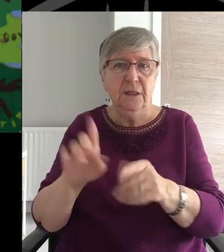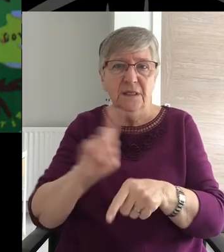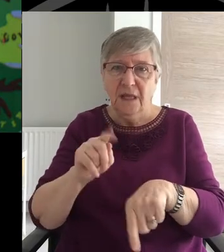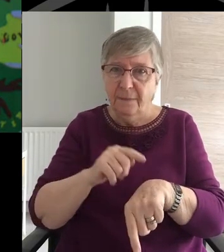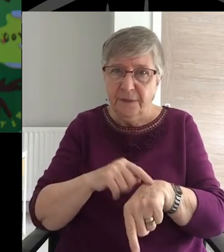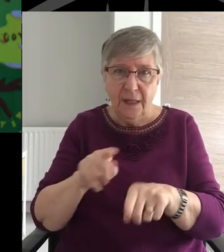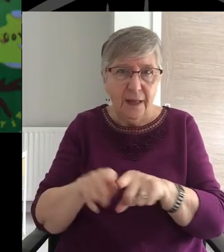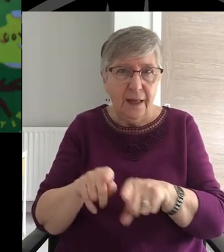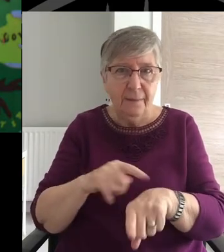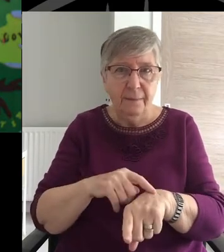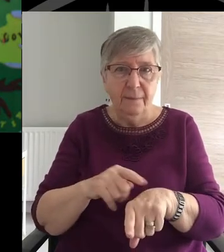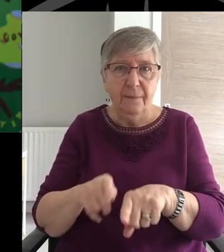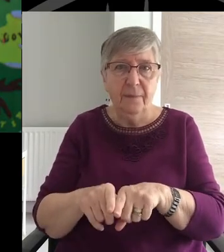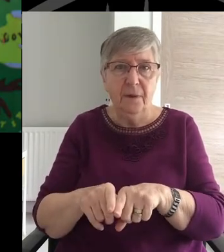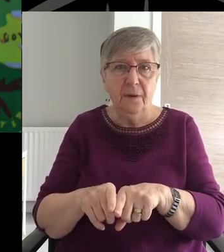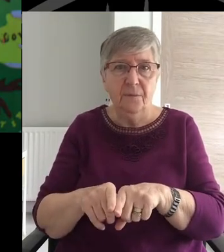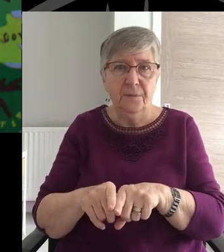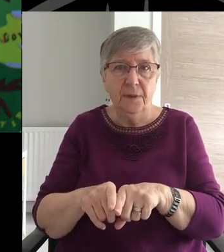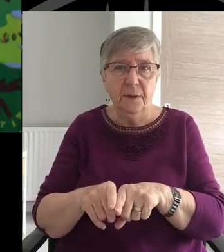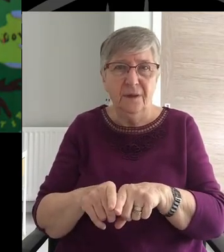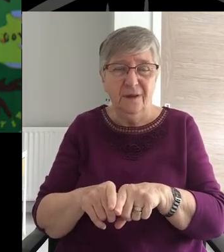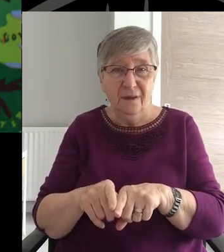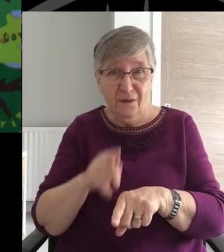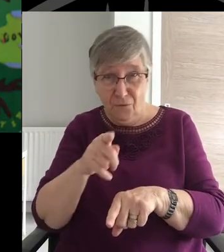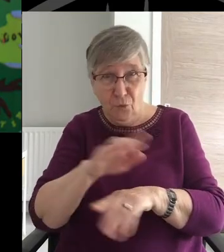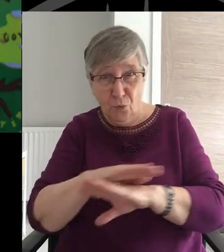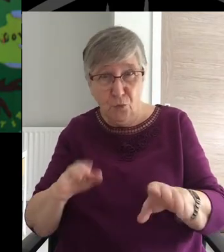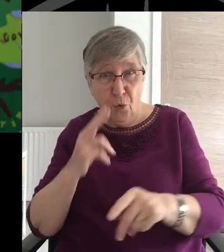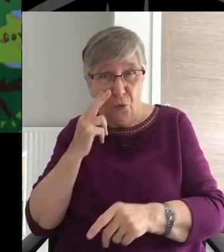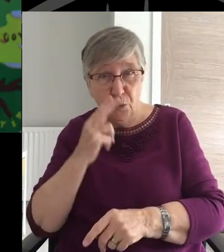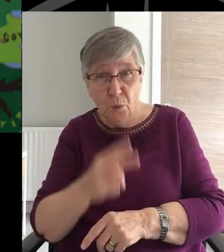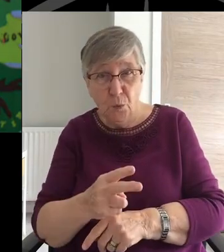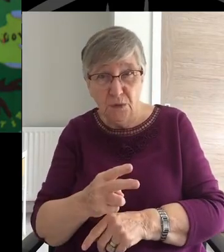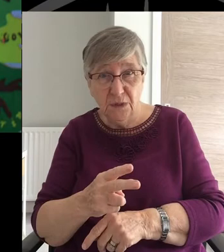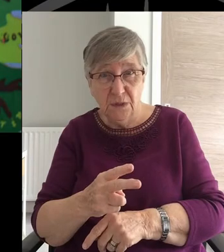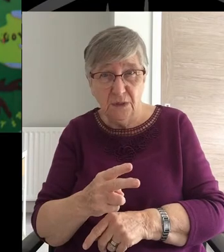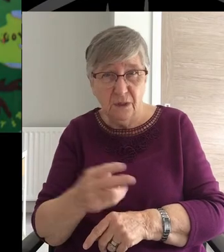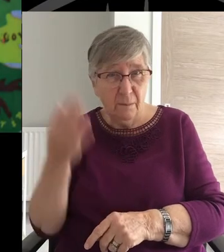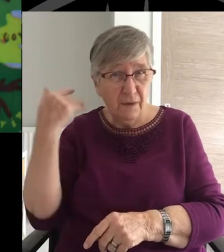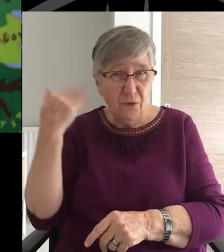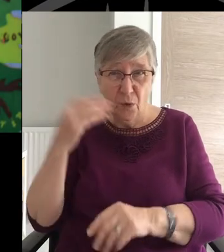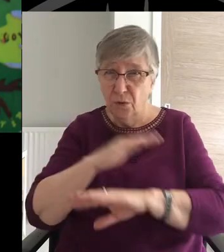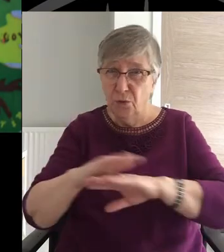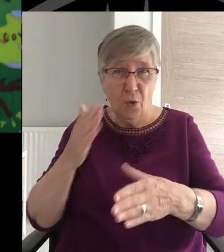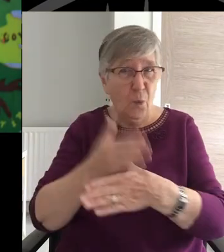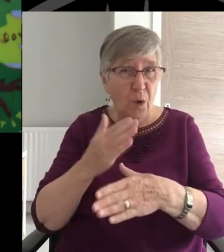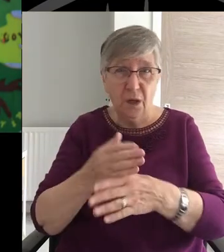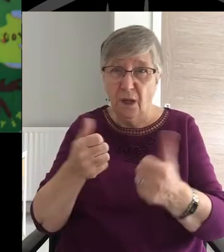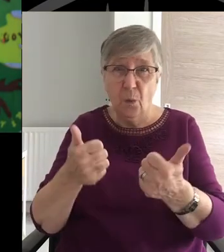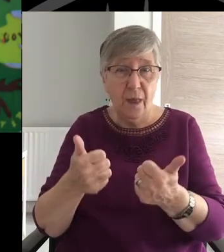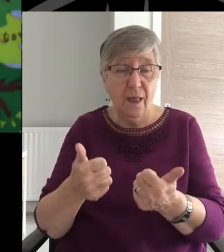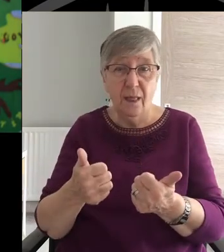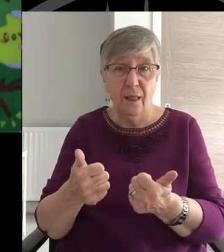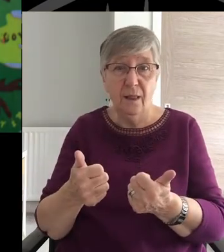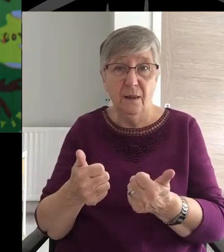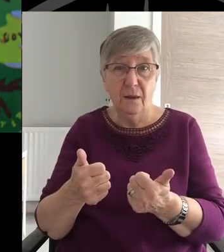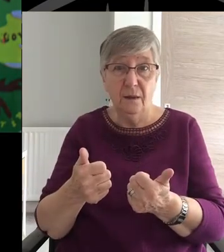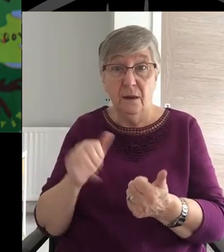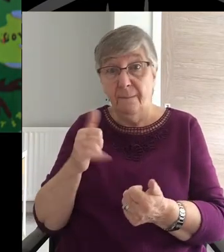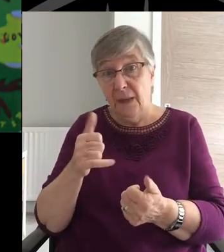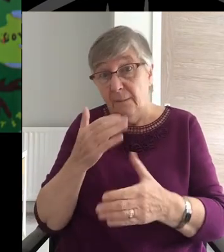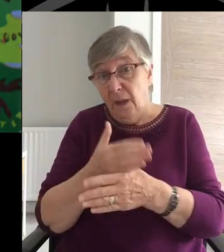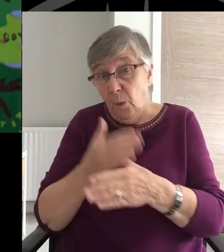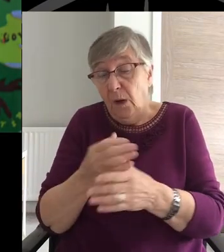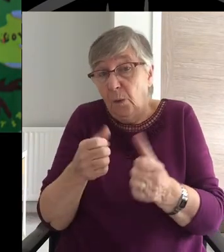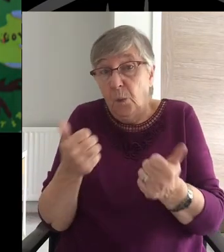as if we had not been noticing that it hadn't been working very well. Well, maybe it worked